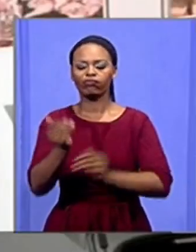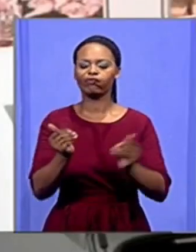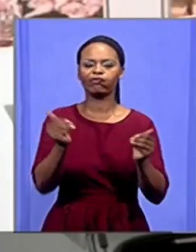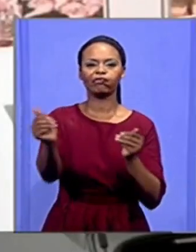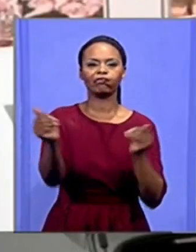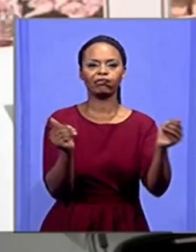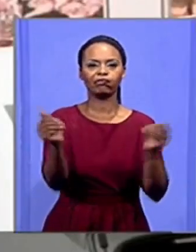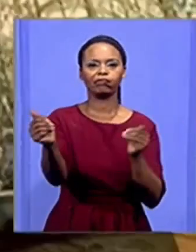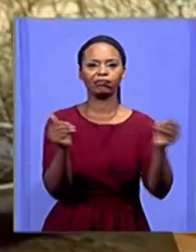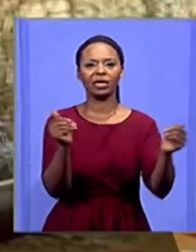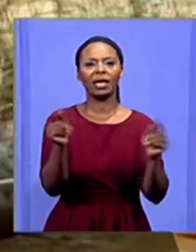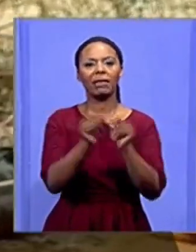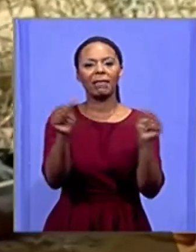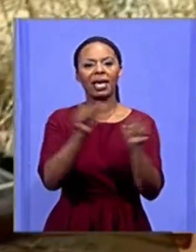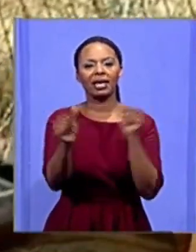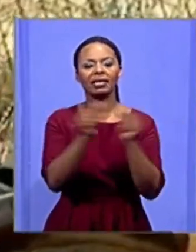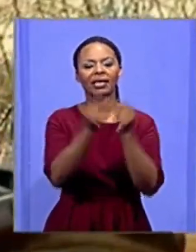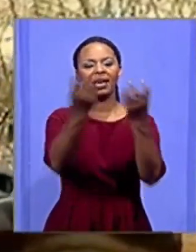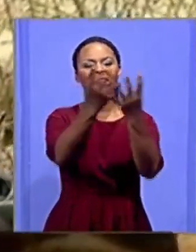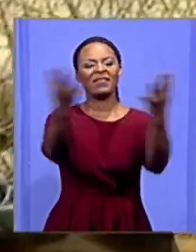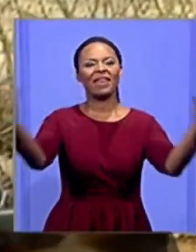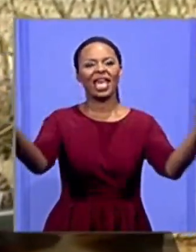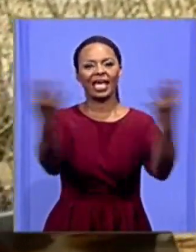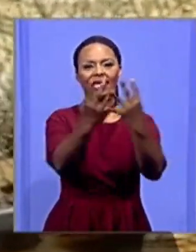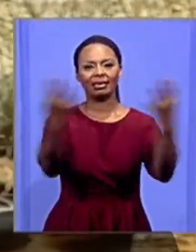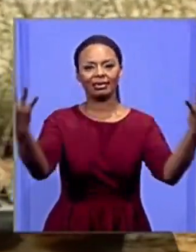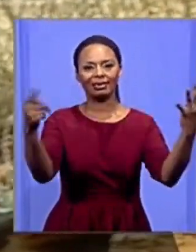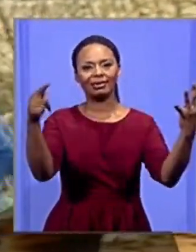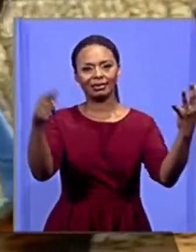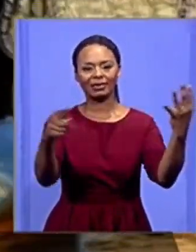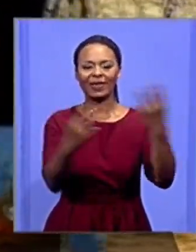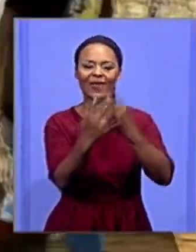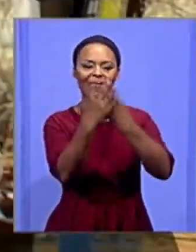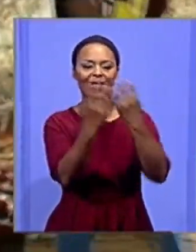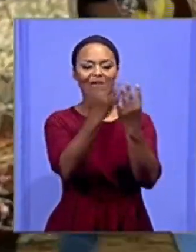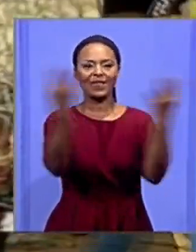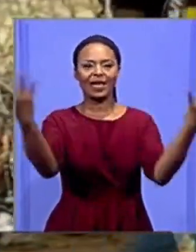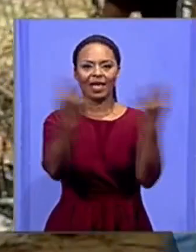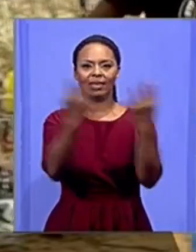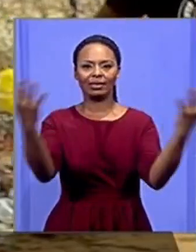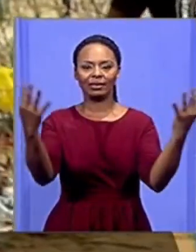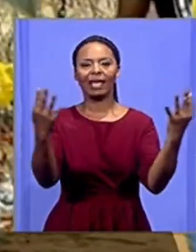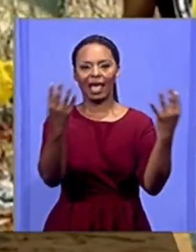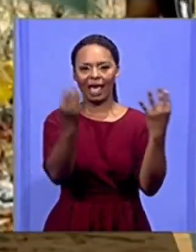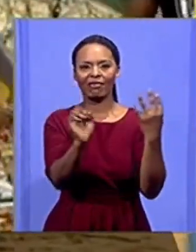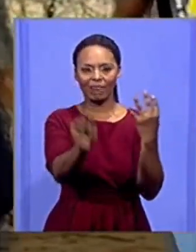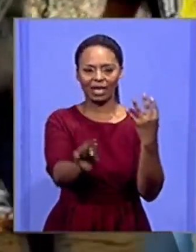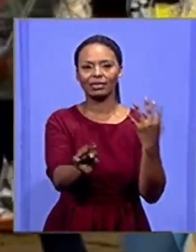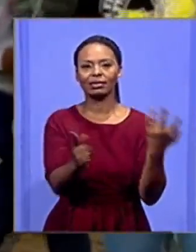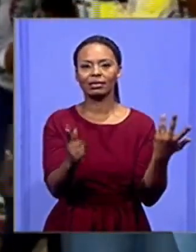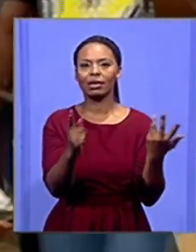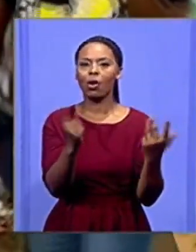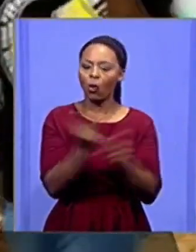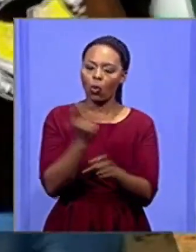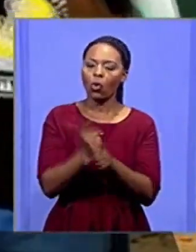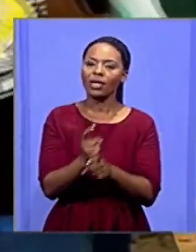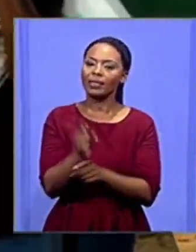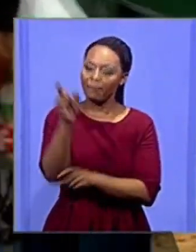a fence which is effective at all times. Even the people who have to guard